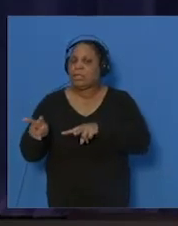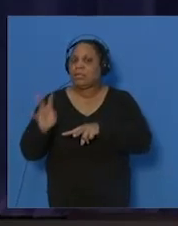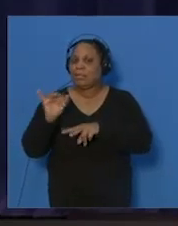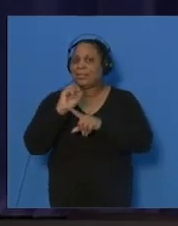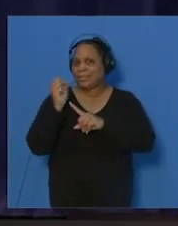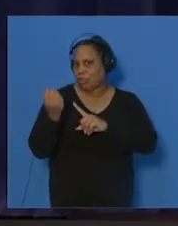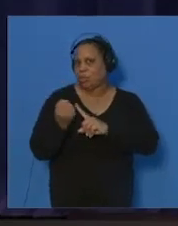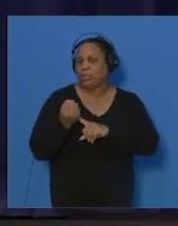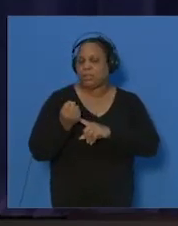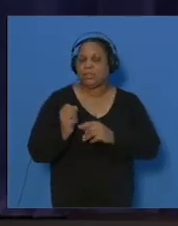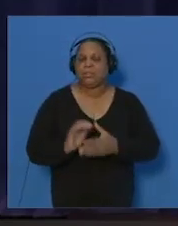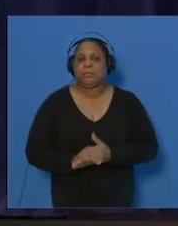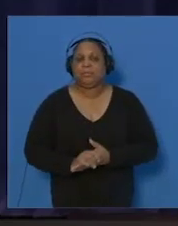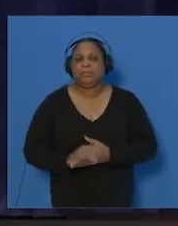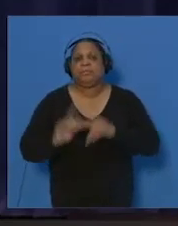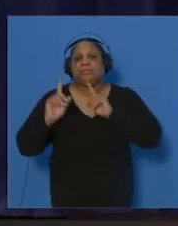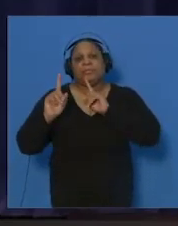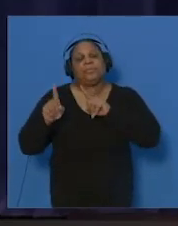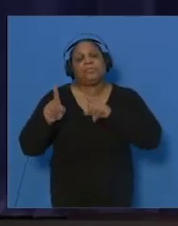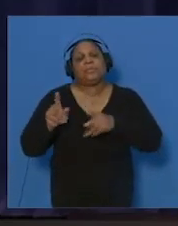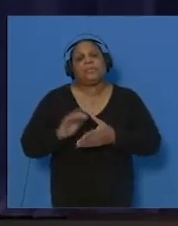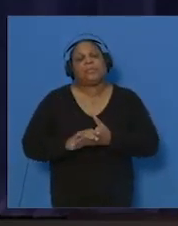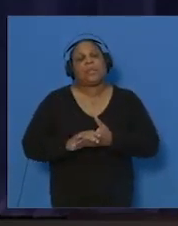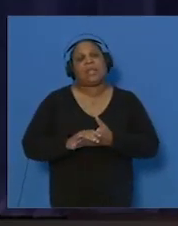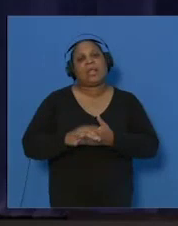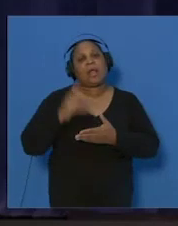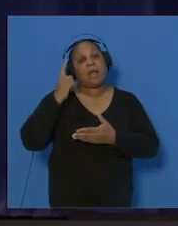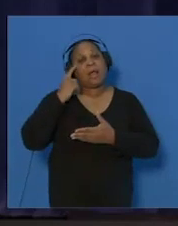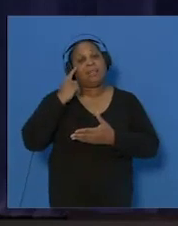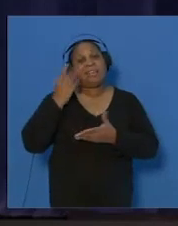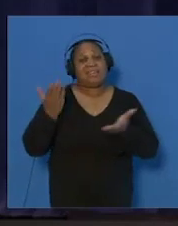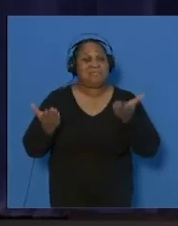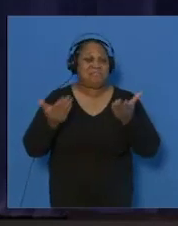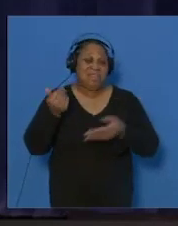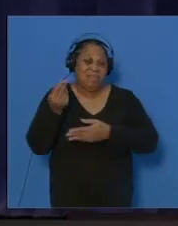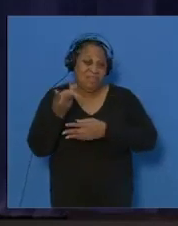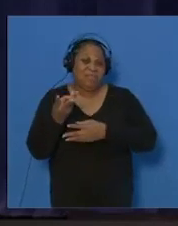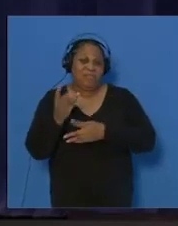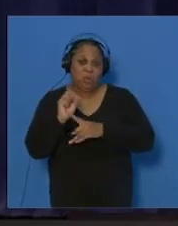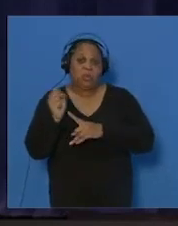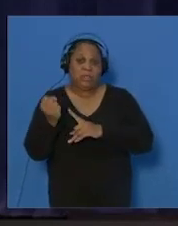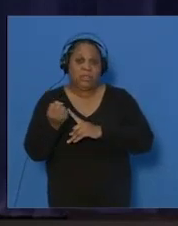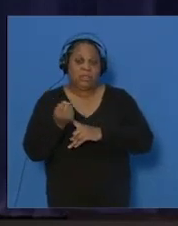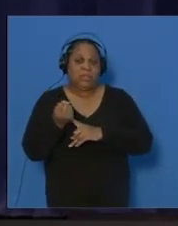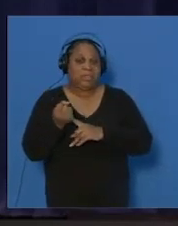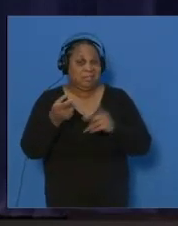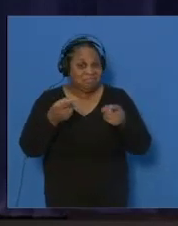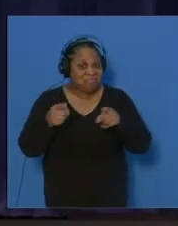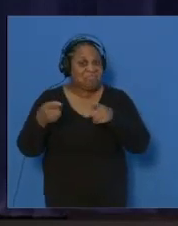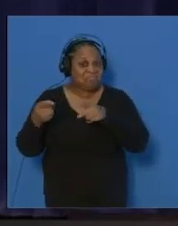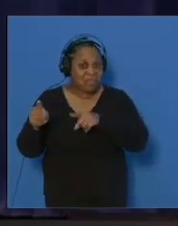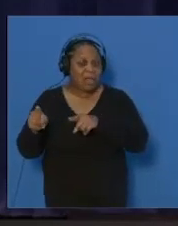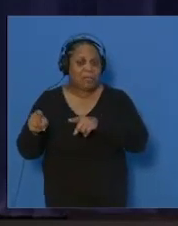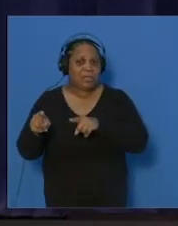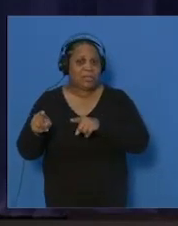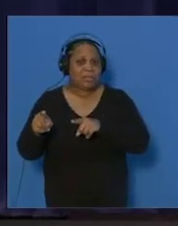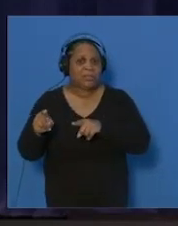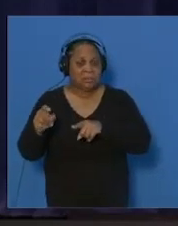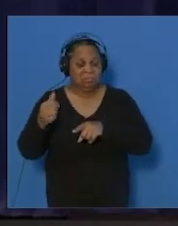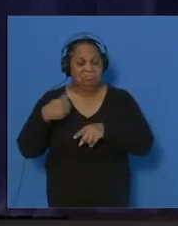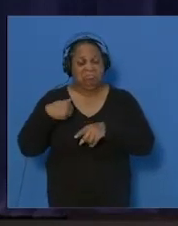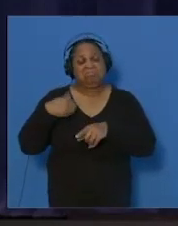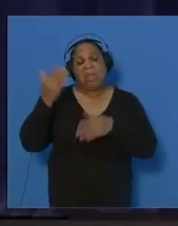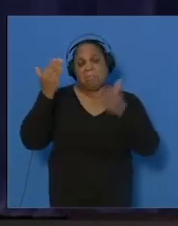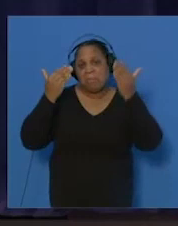situations like this? Well, Trevor, I think you said there may be a few instances of this happening. I've been made